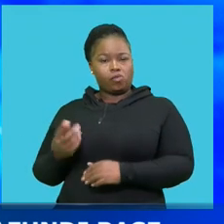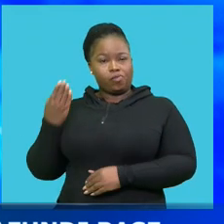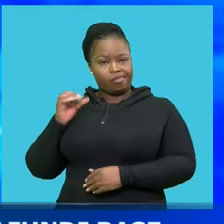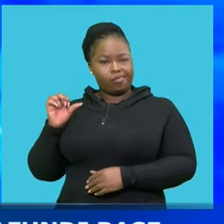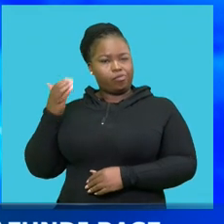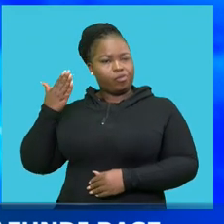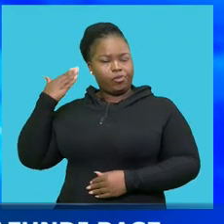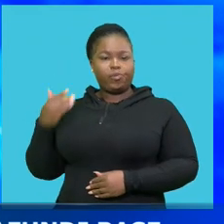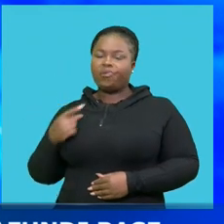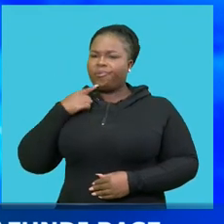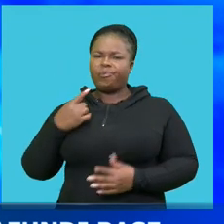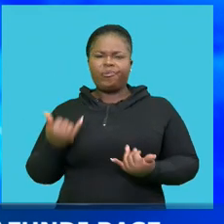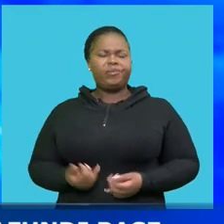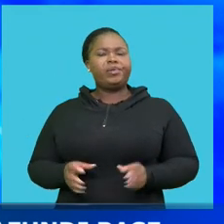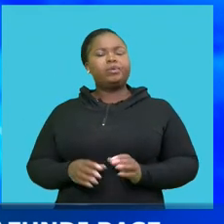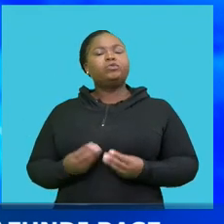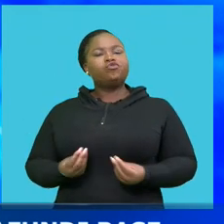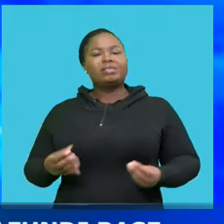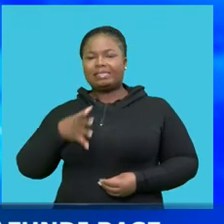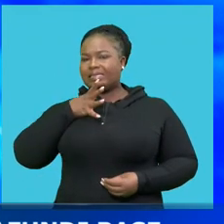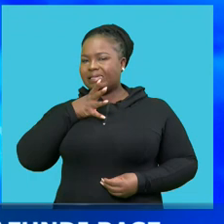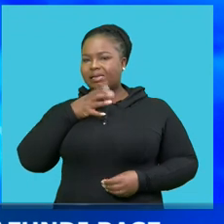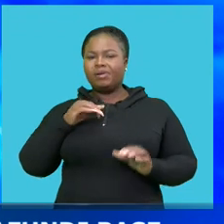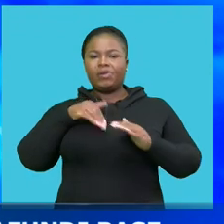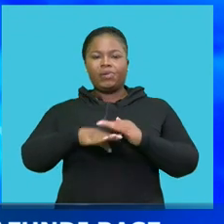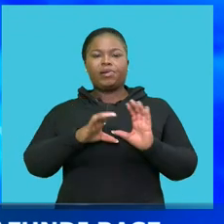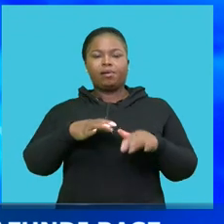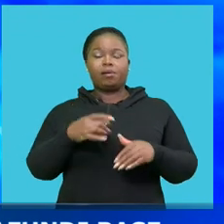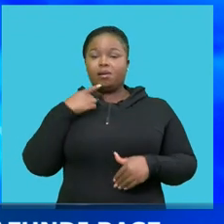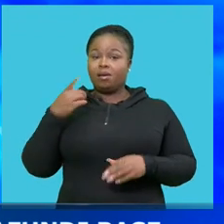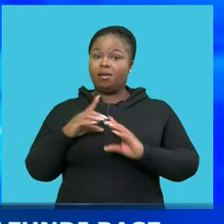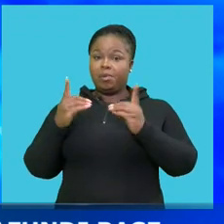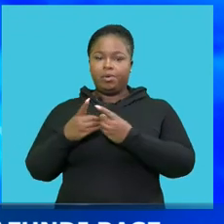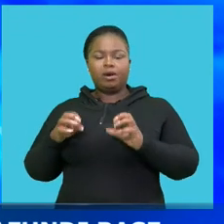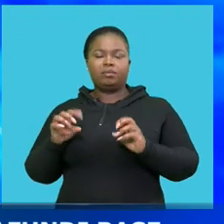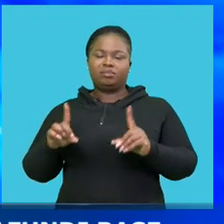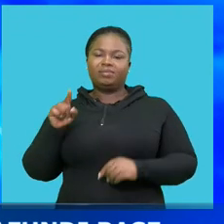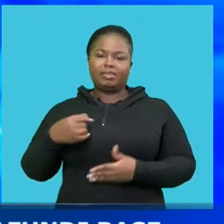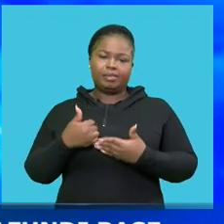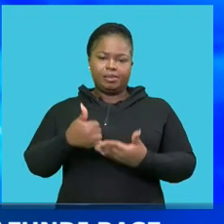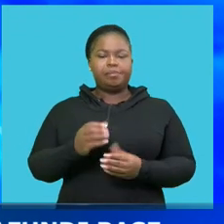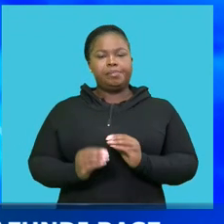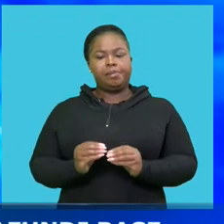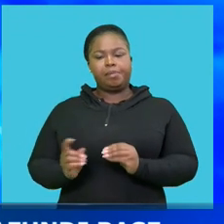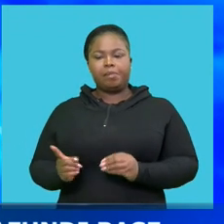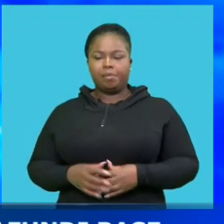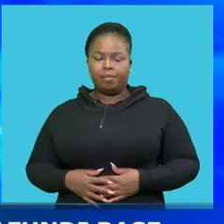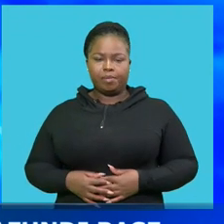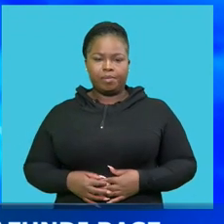nje iiklasi zixinene becela isebe lezemfundo laseRhawutini ukuba likhawulezise ukulungisa kwesi sikolo.